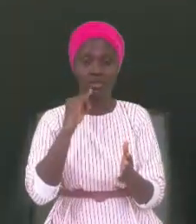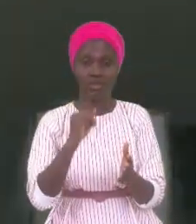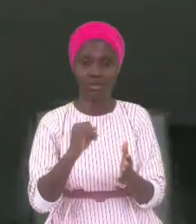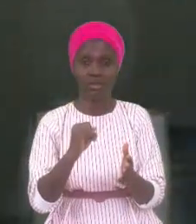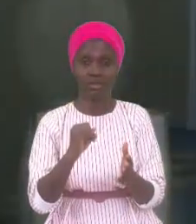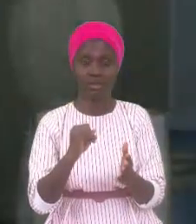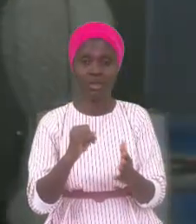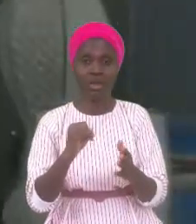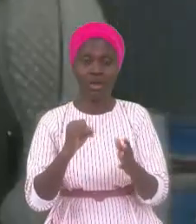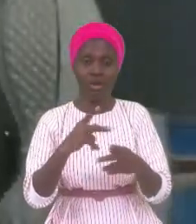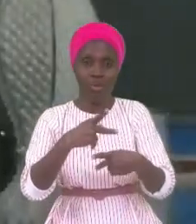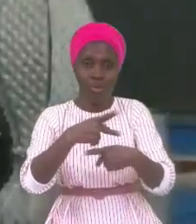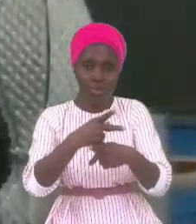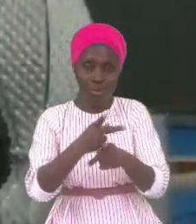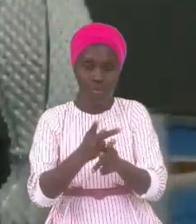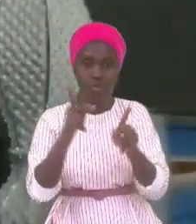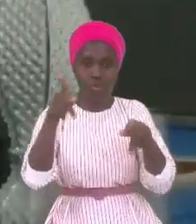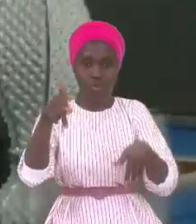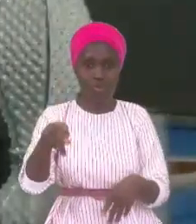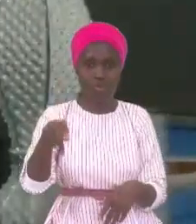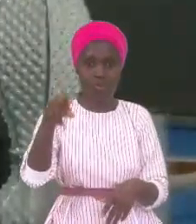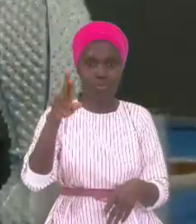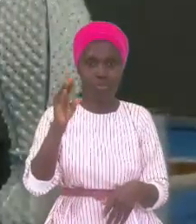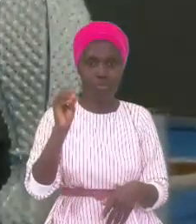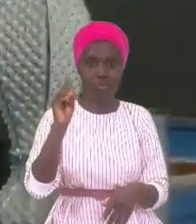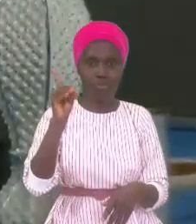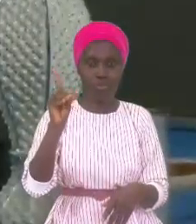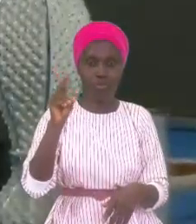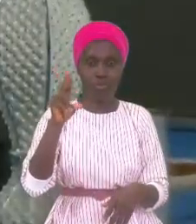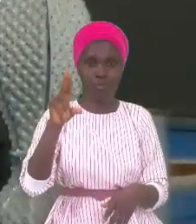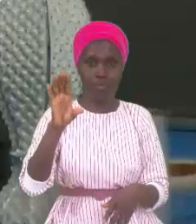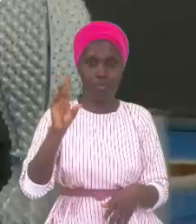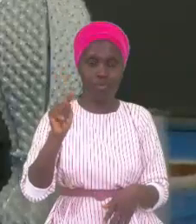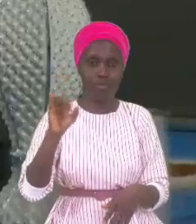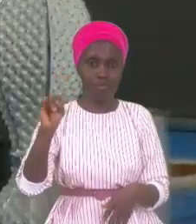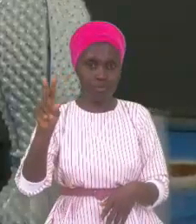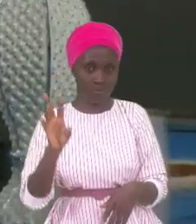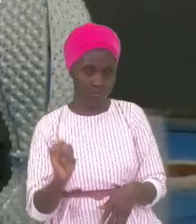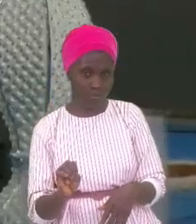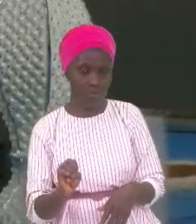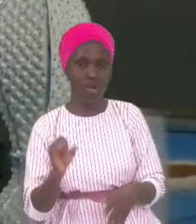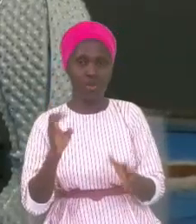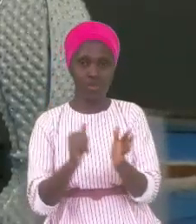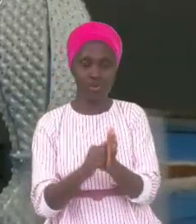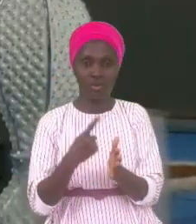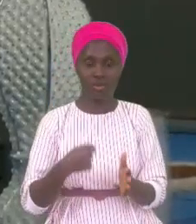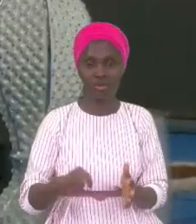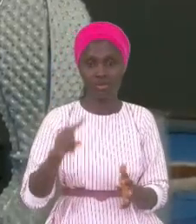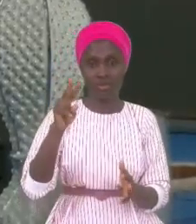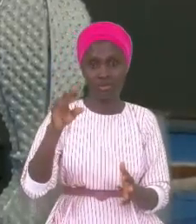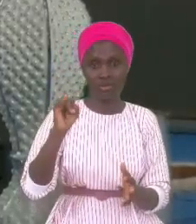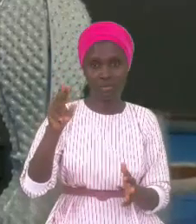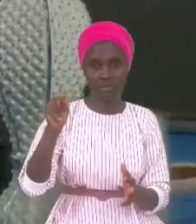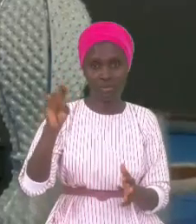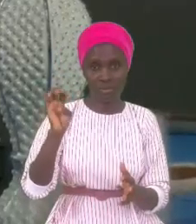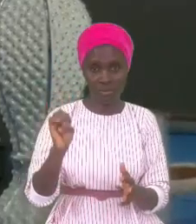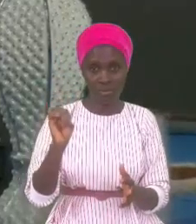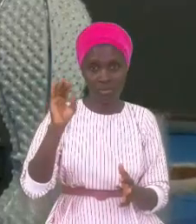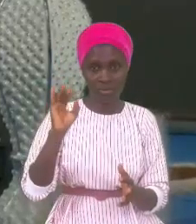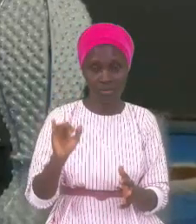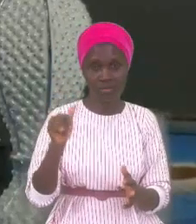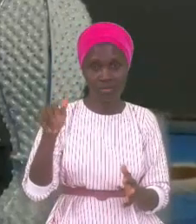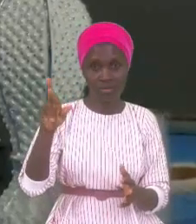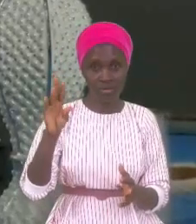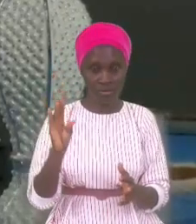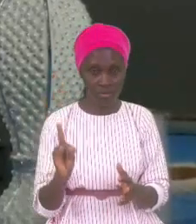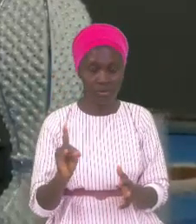diviner is there, so that the vine, the vineyard, can be productive, and every church should be productive. We're going